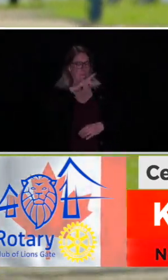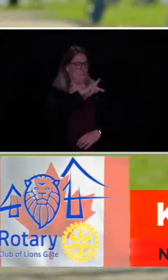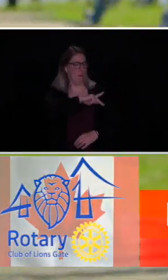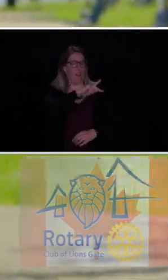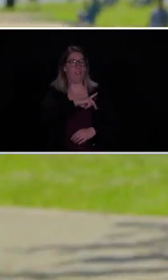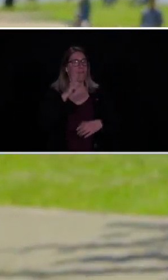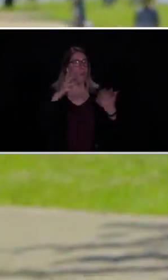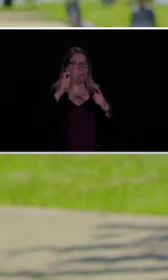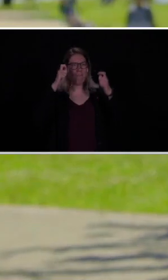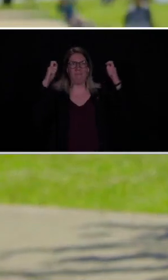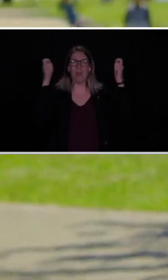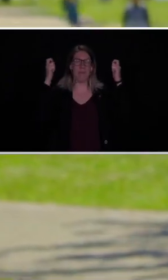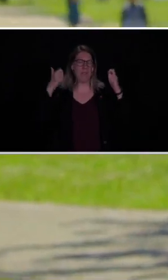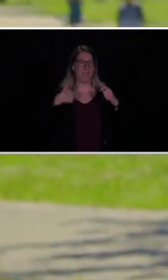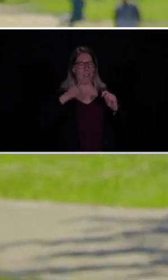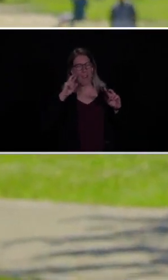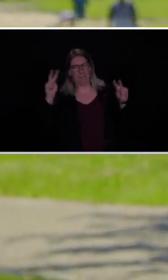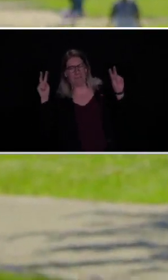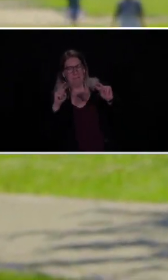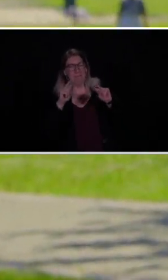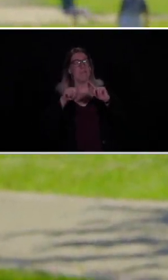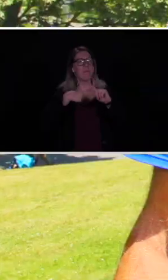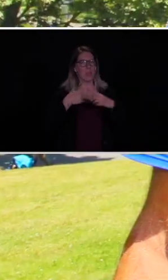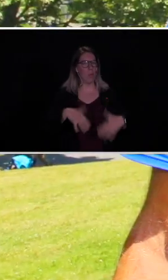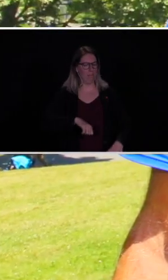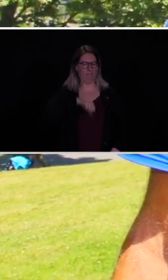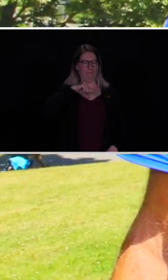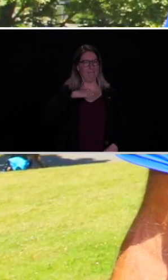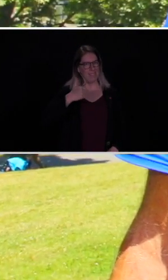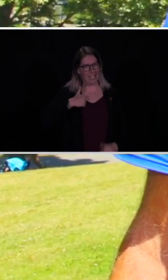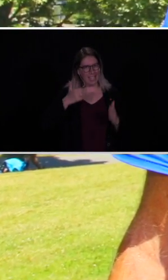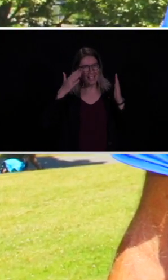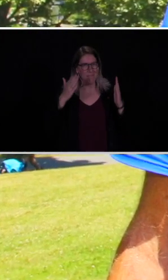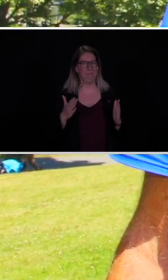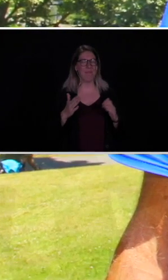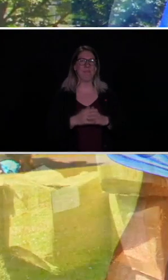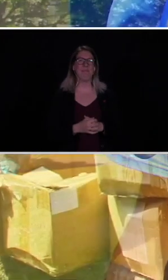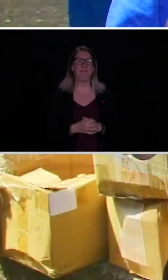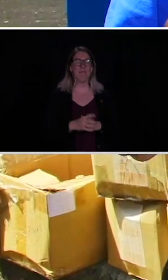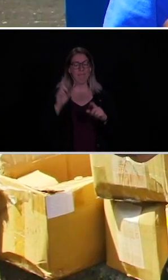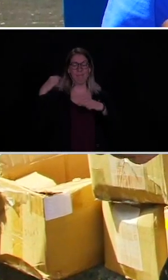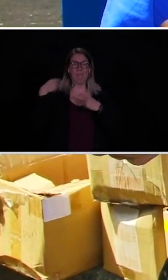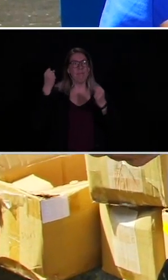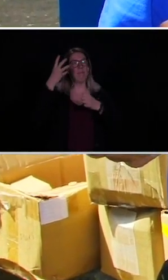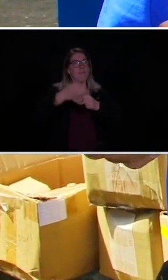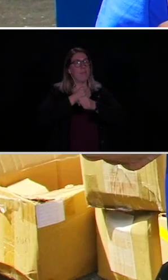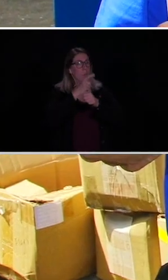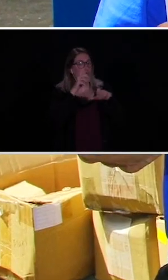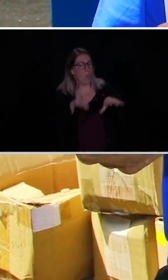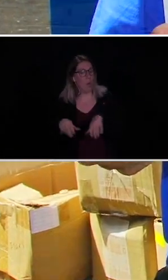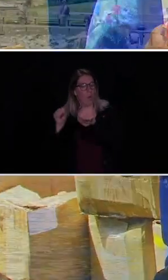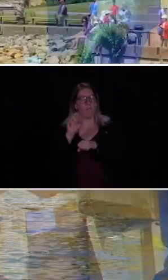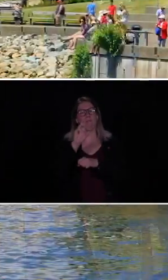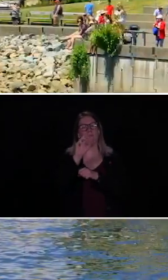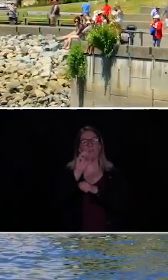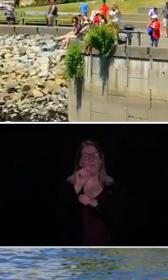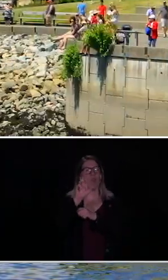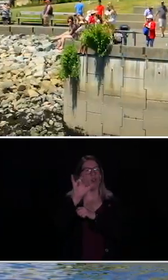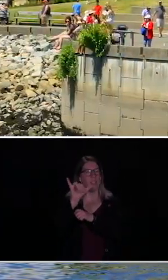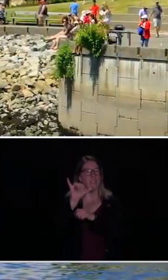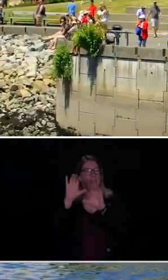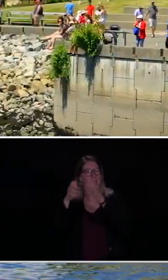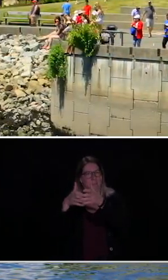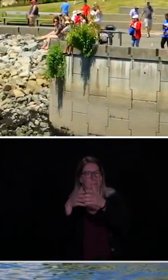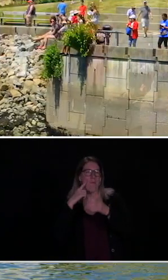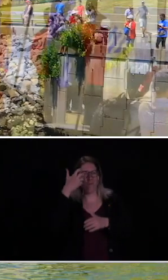celebrate Canada and to express our gratitude for being Canadian. Faithfully hosted over those years by the Rotary Club of Lionsgate, we've shared